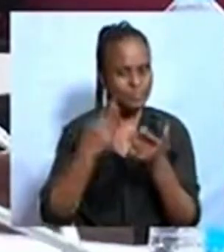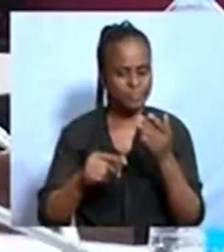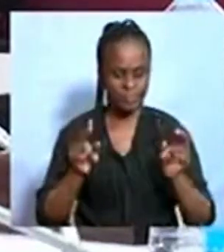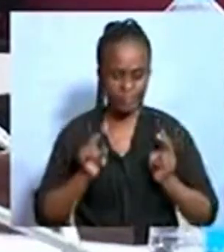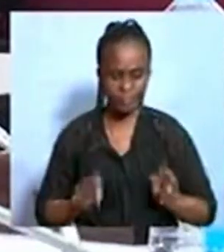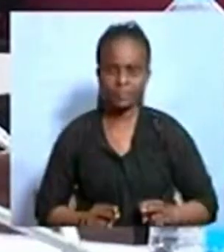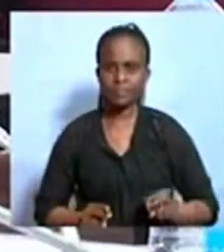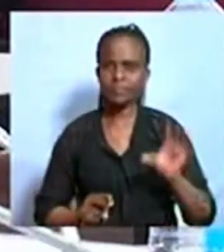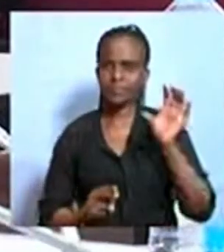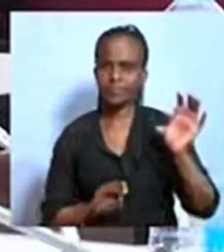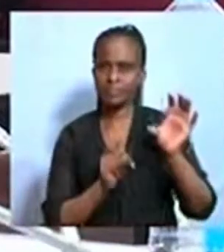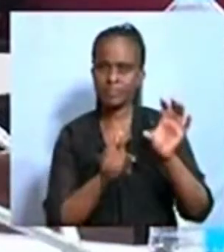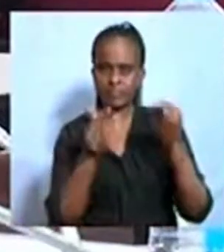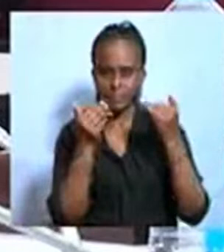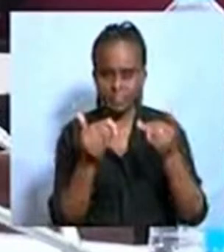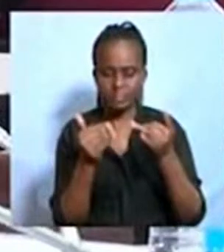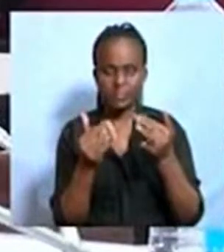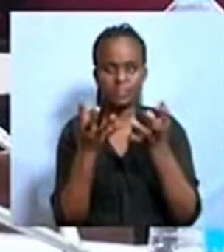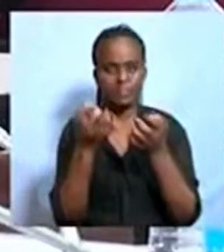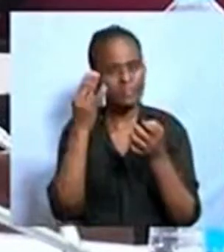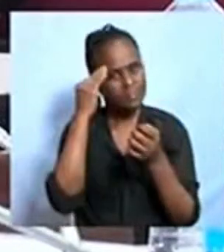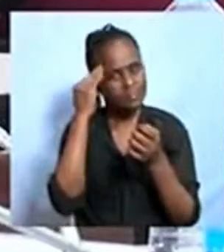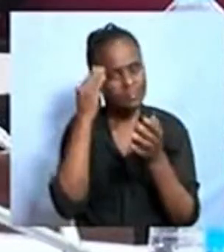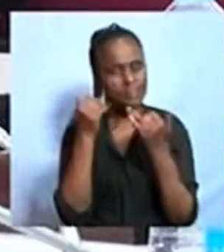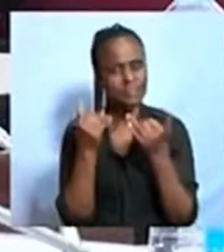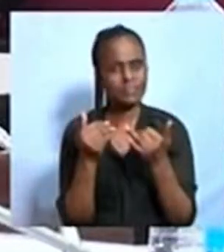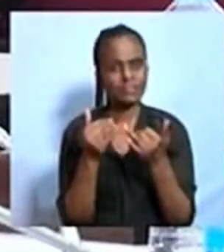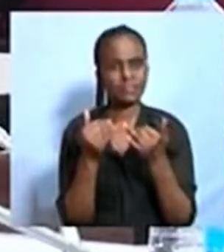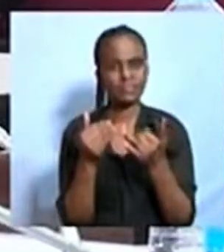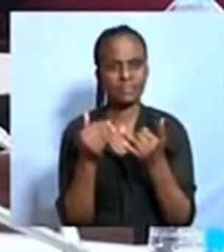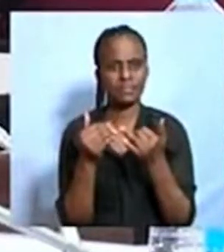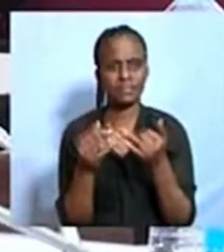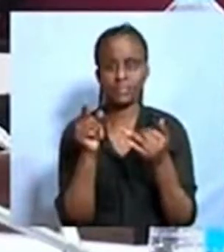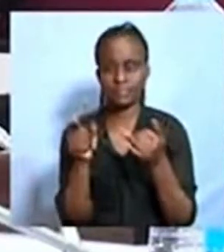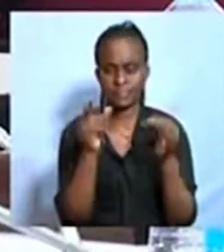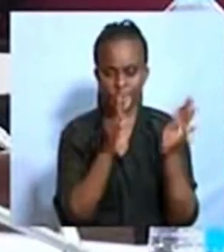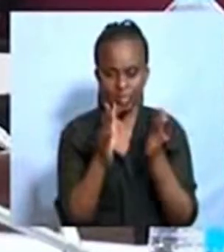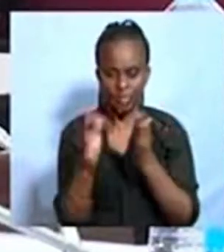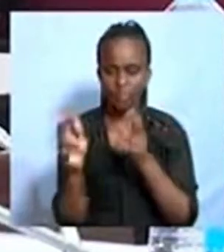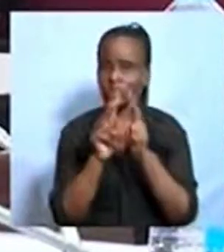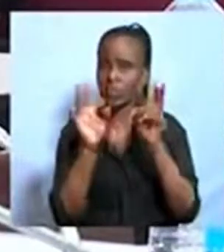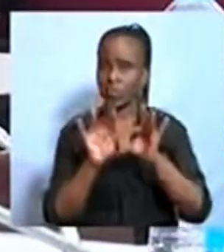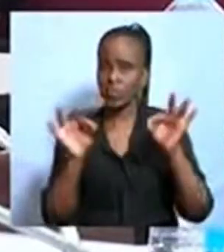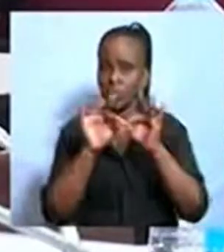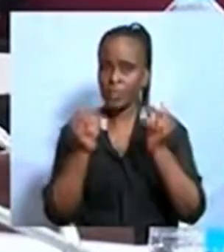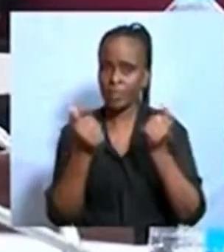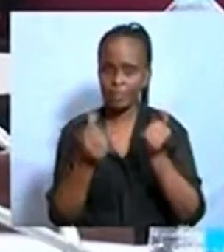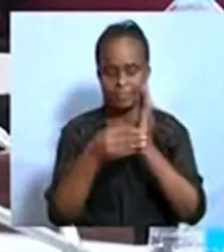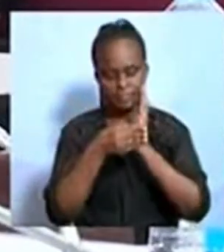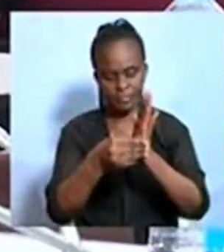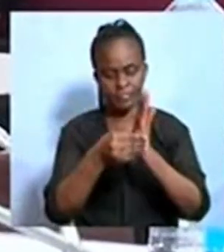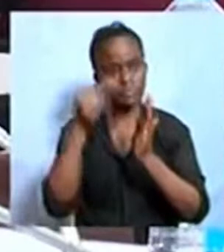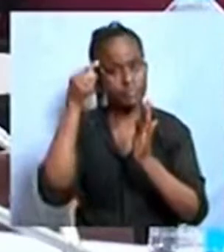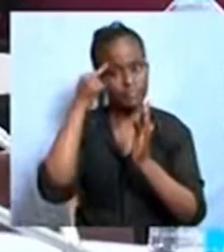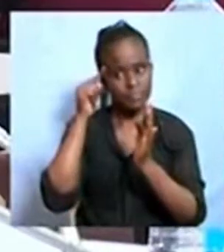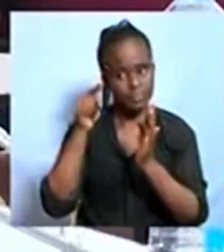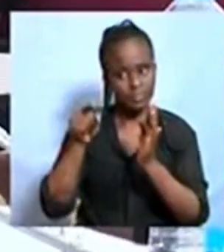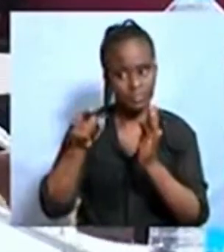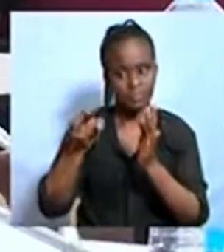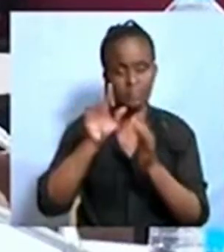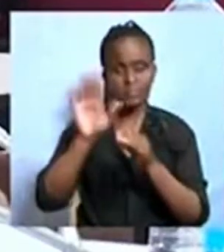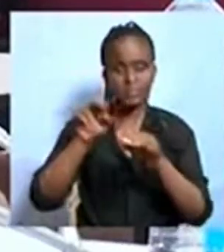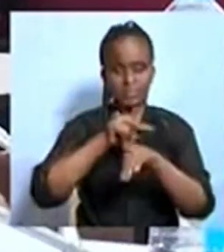sector. Chair, you may want to know that the plan essentially guides the government in terms of what are the